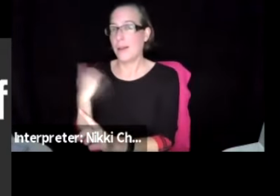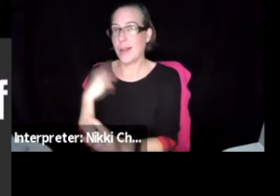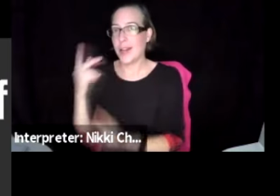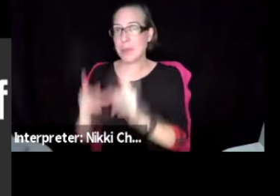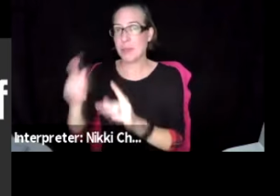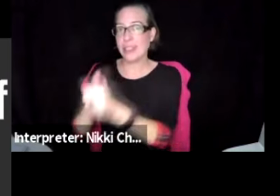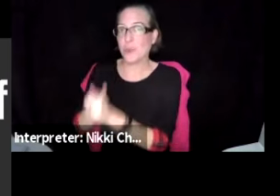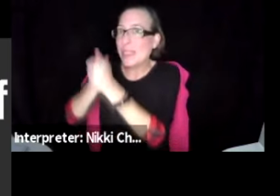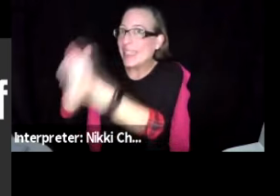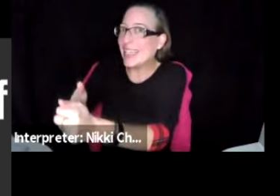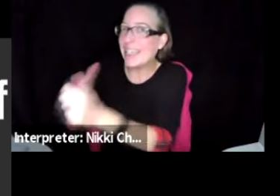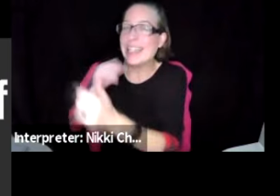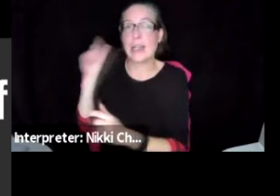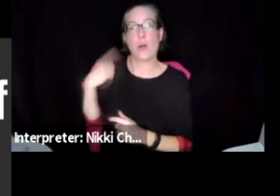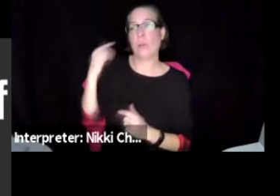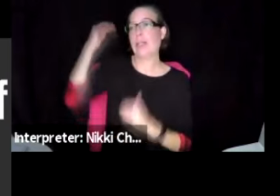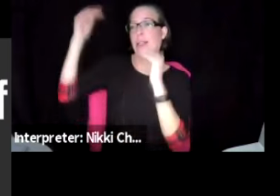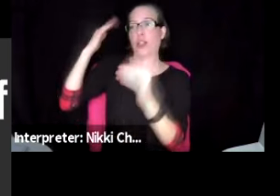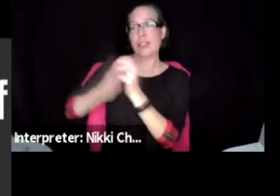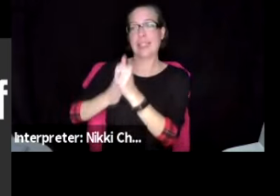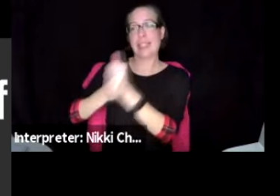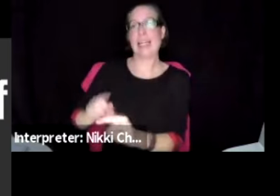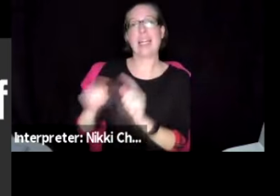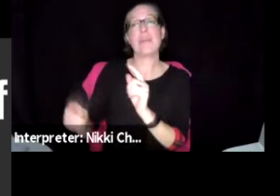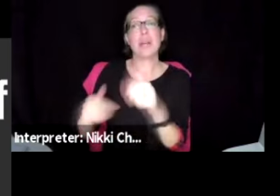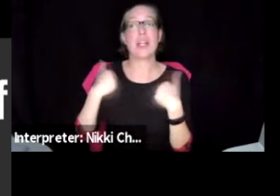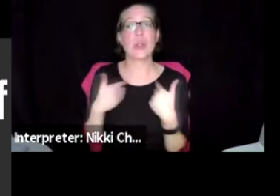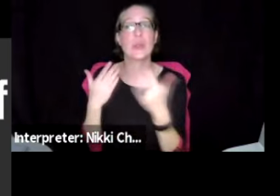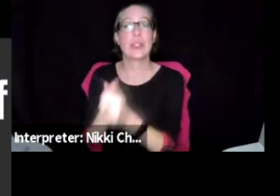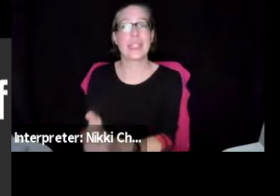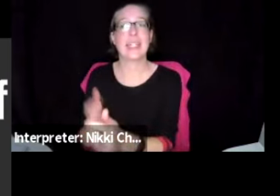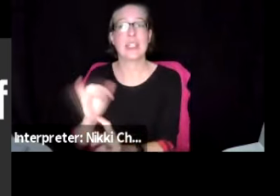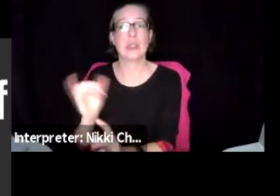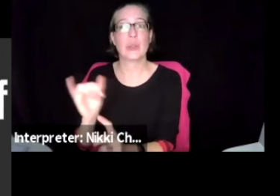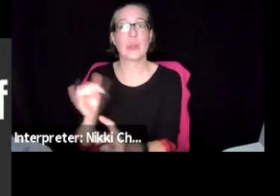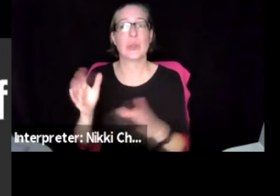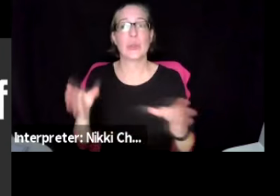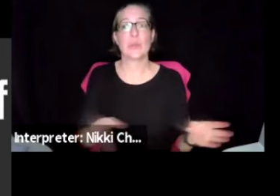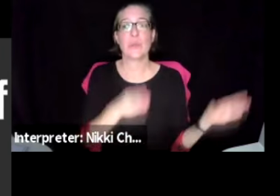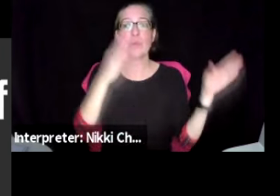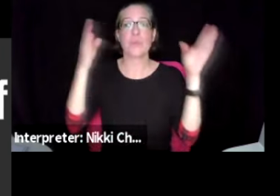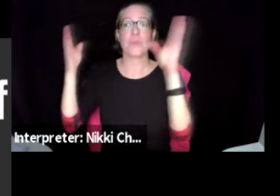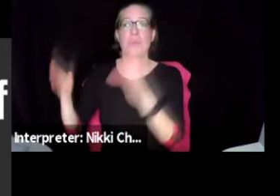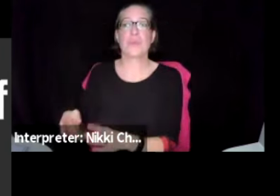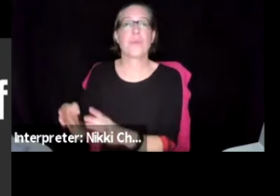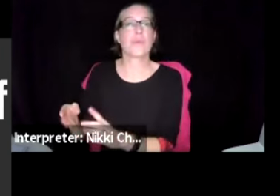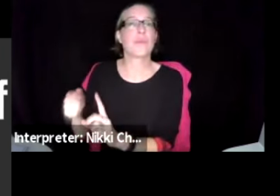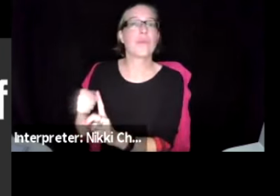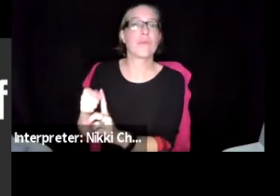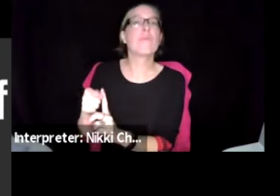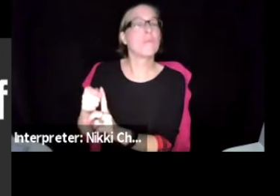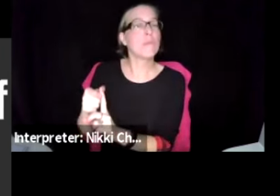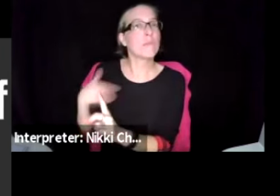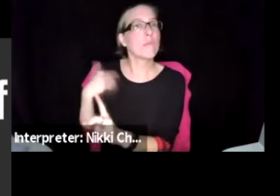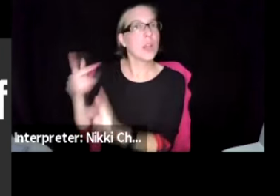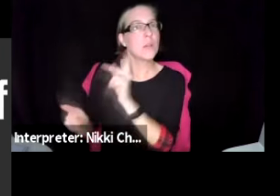initiated and young people get a say, but where young people and adults actually share in the decision making on projects and